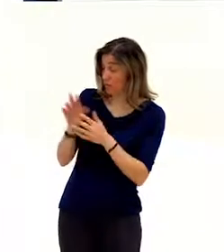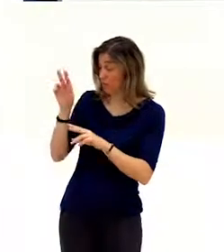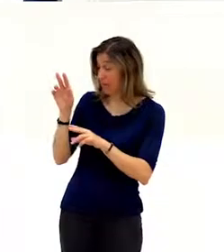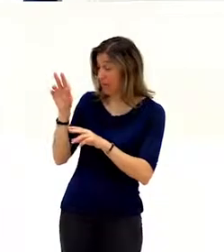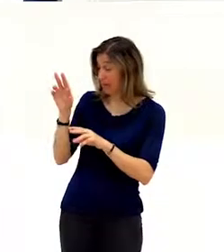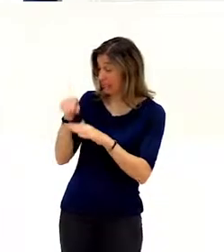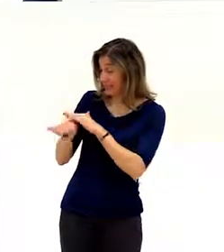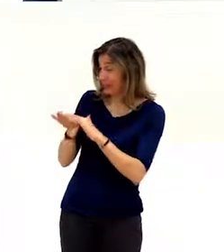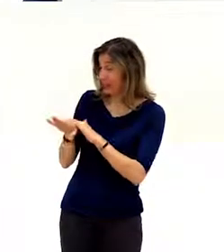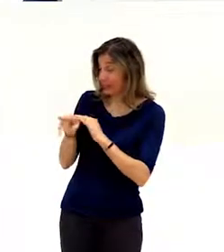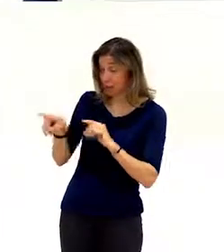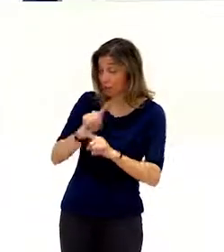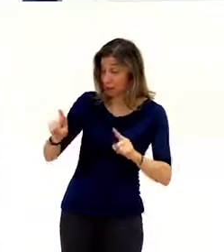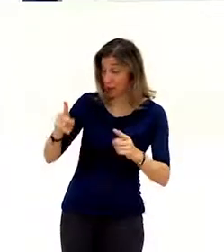offers.